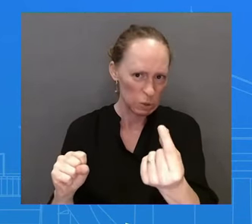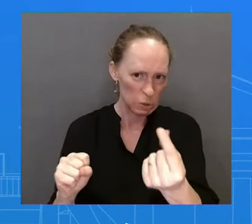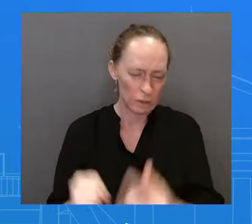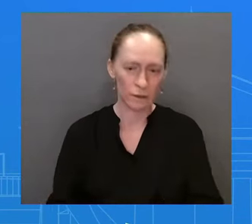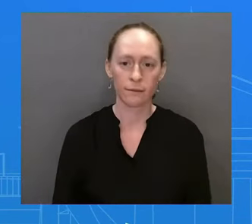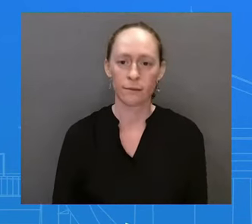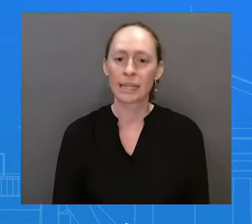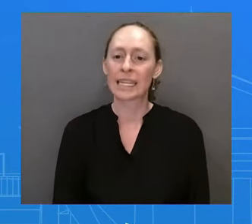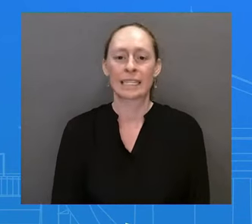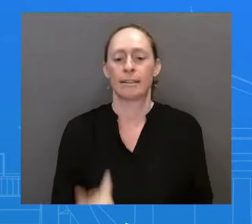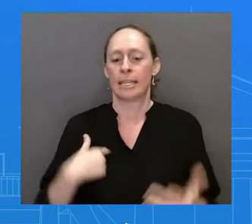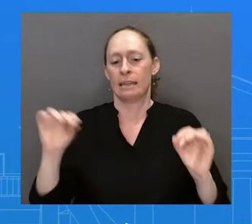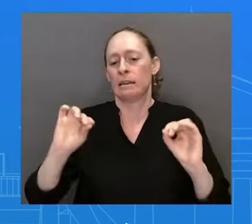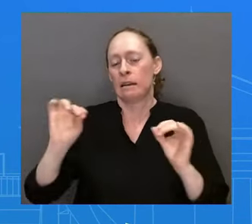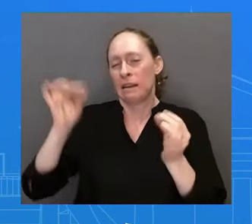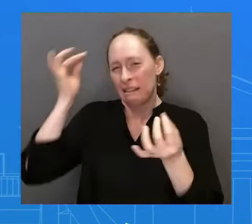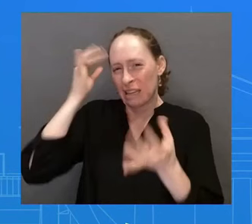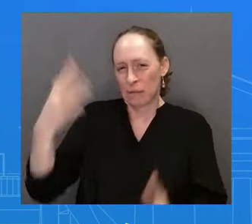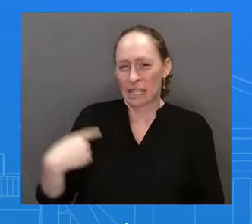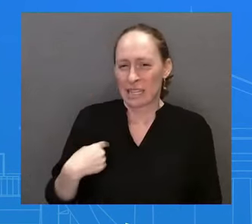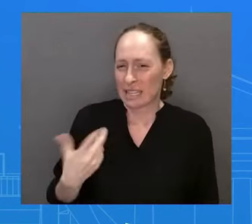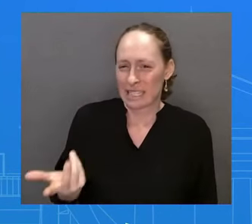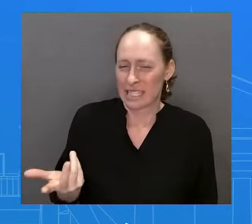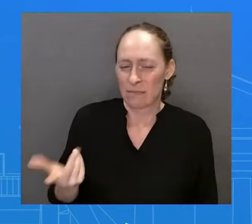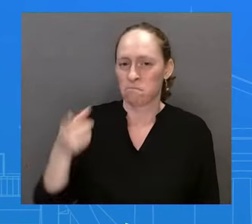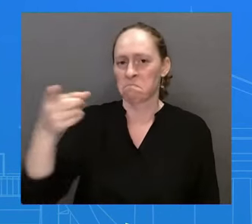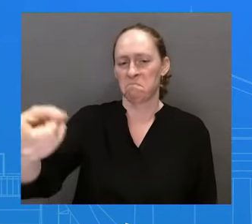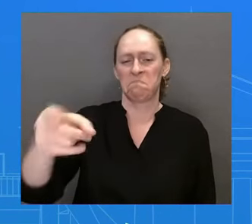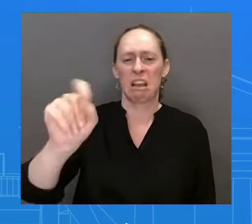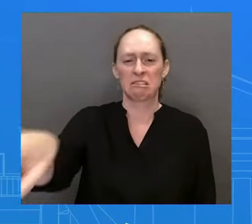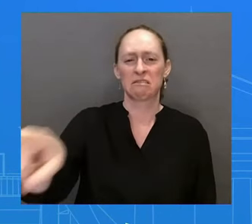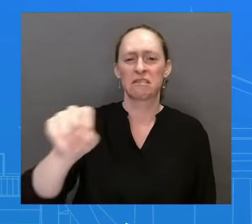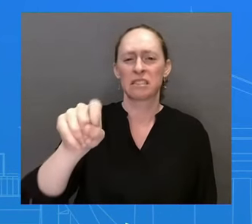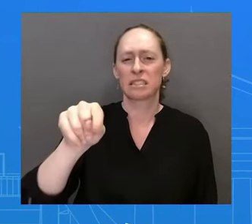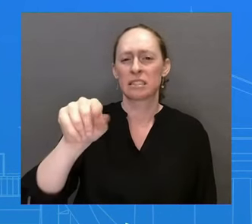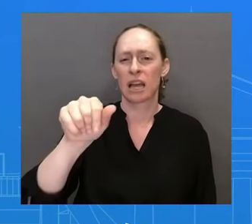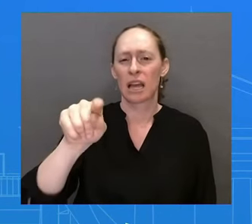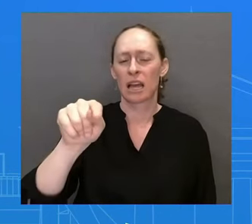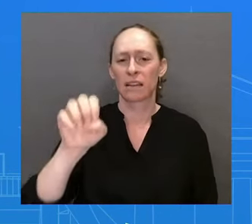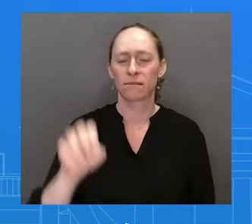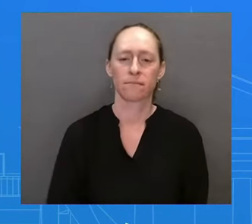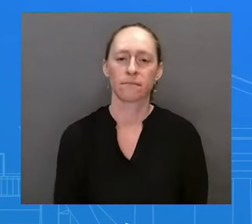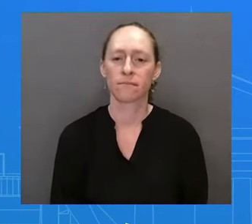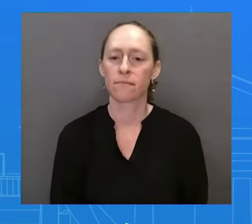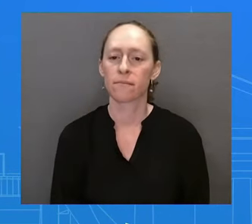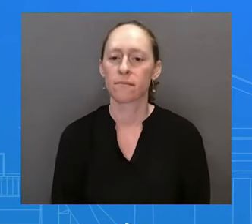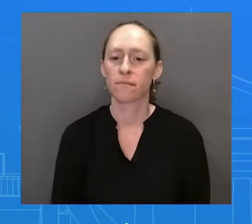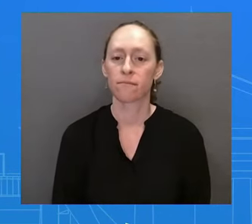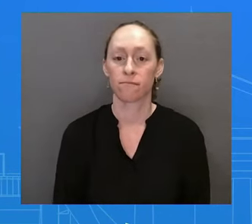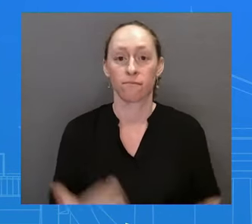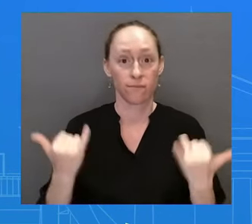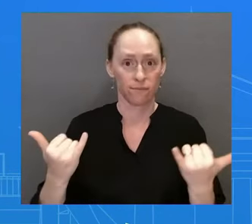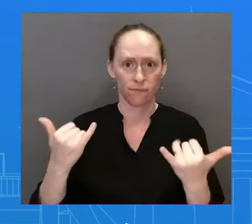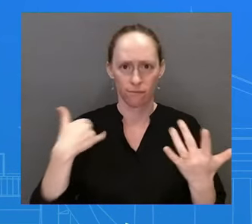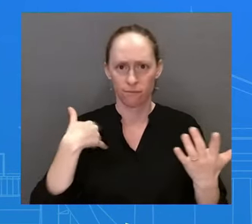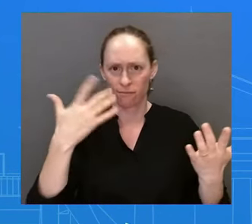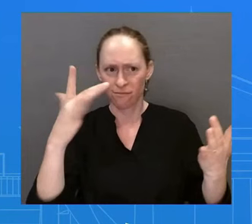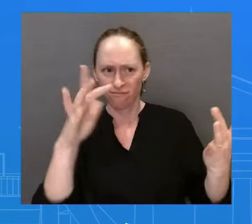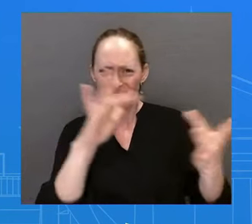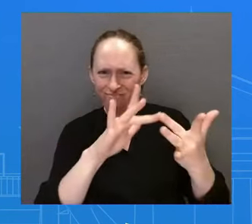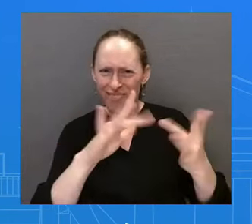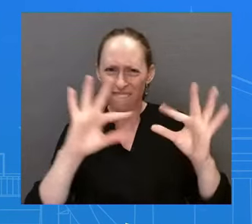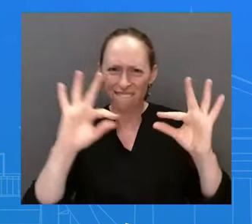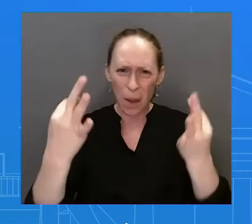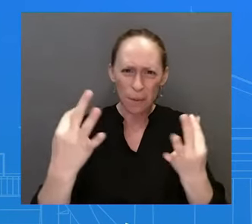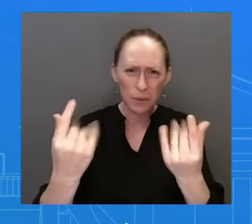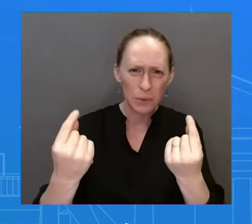is, at least as of my coming out here, trying to get in touch with the family, and they're looking into this case. As far as